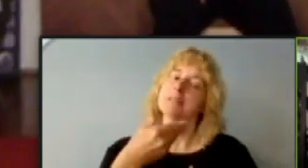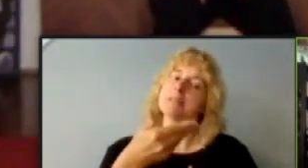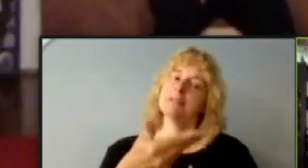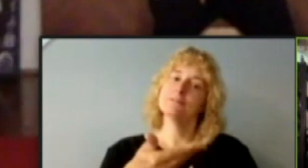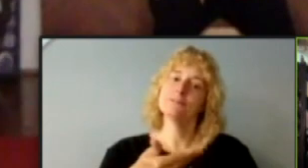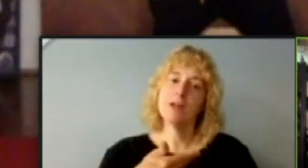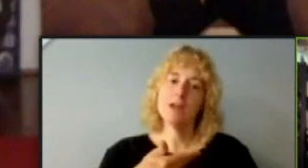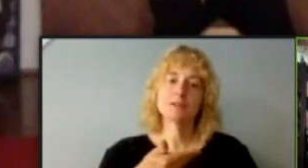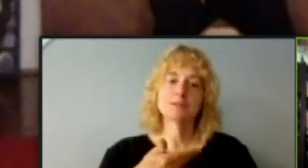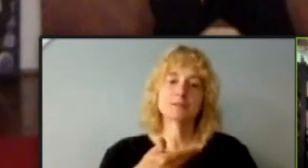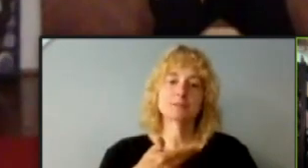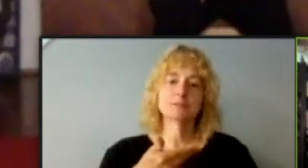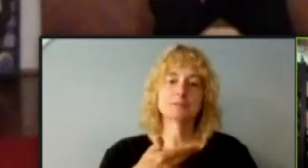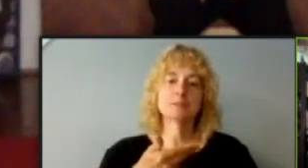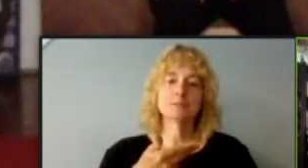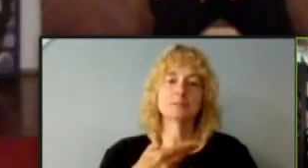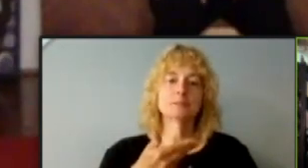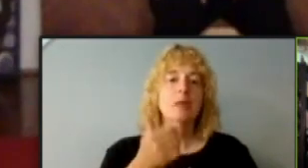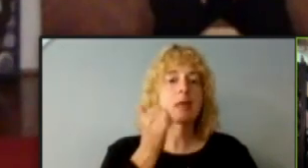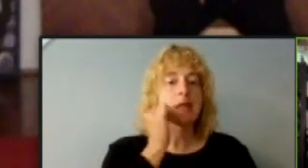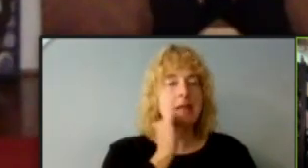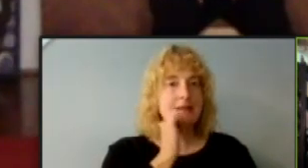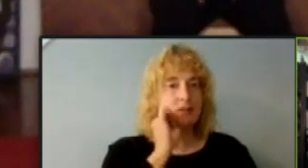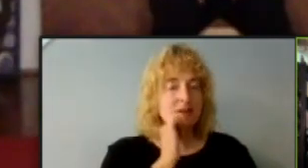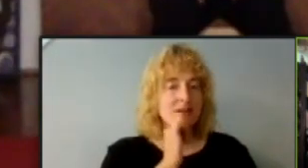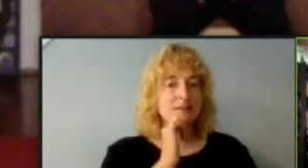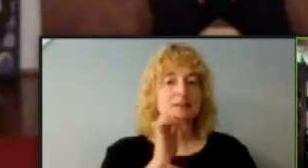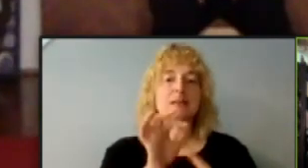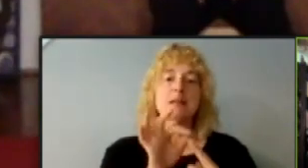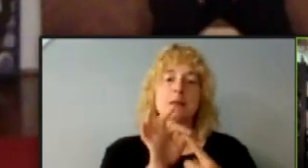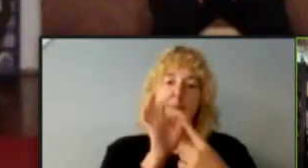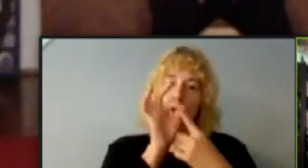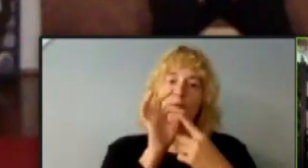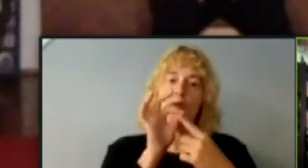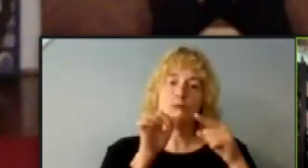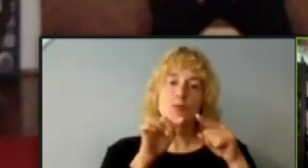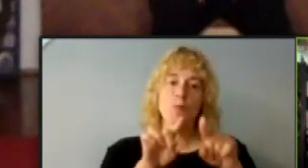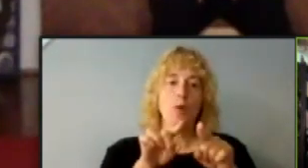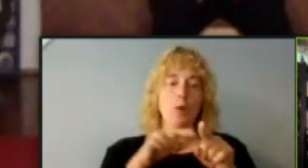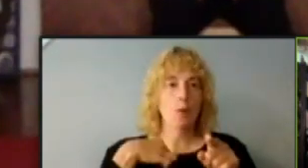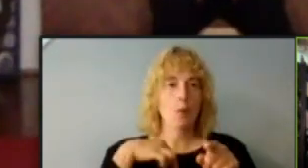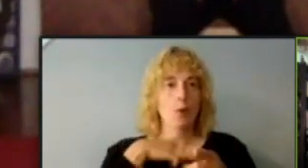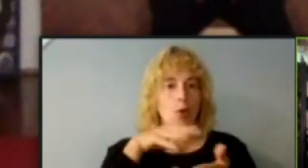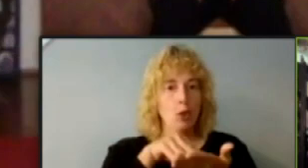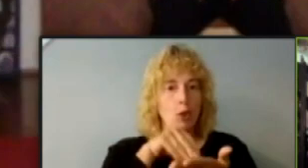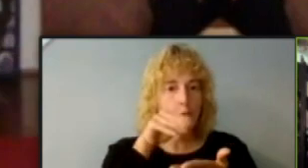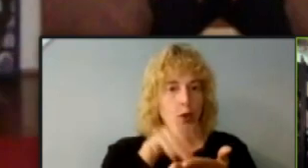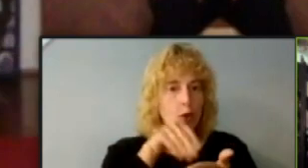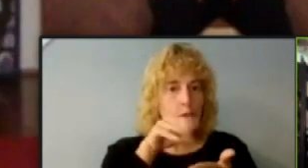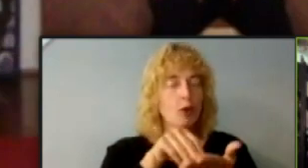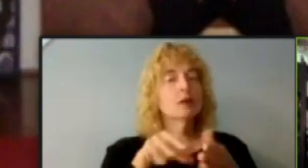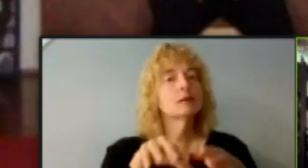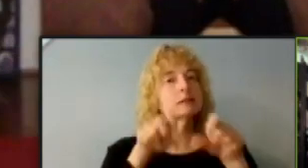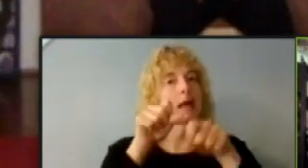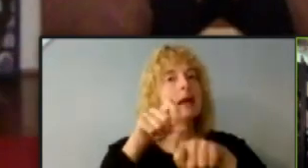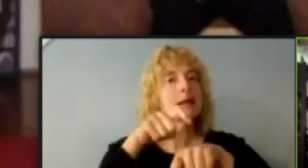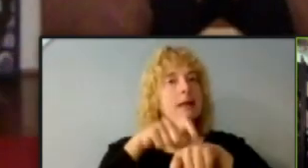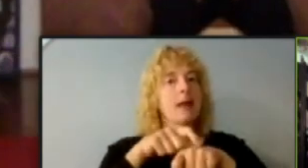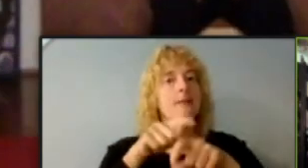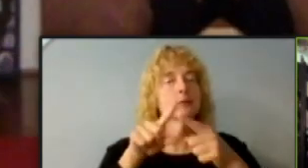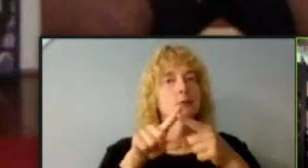to, every day, especially as we are learning, take some time just to reach